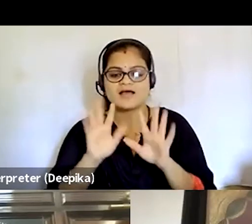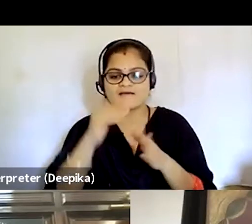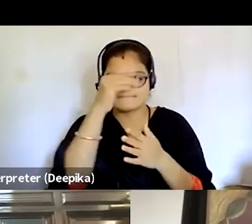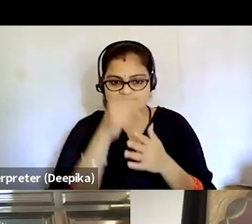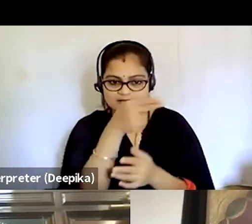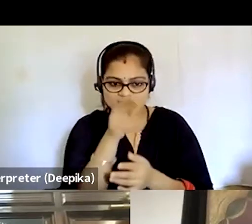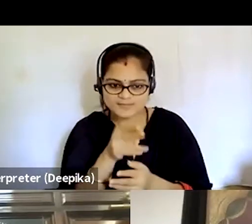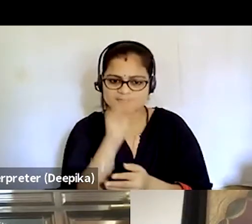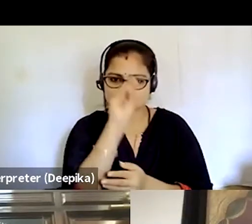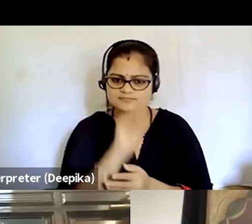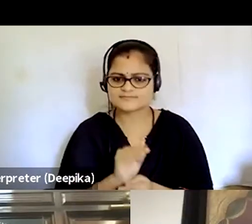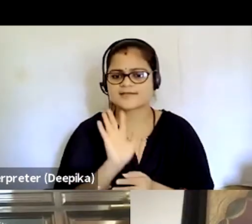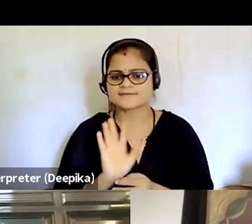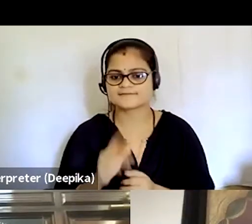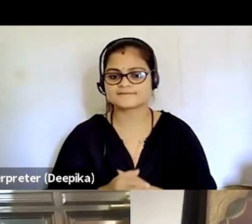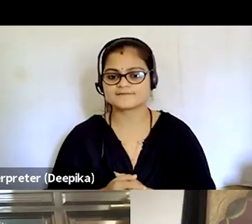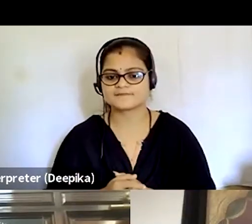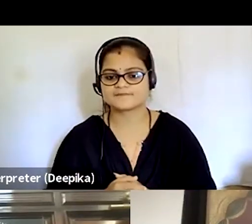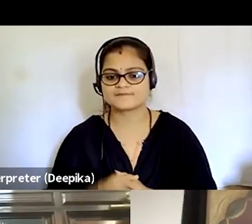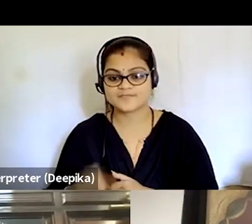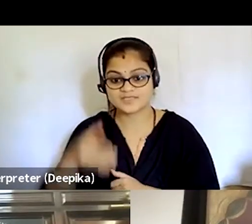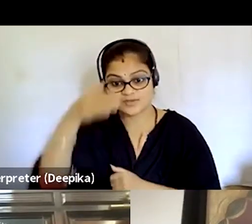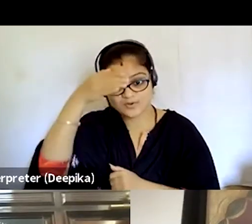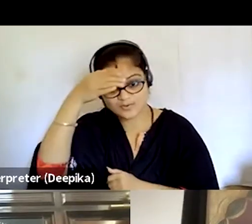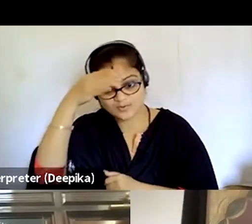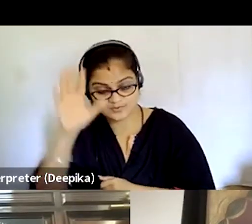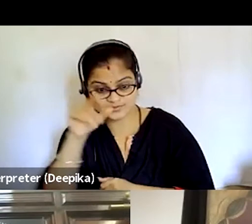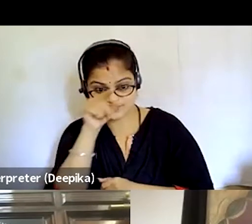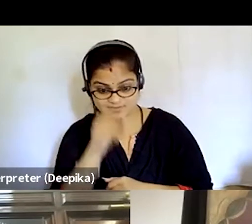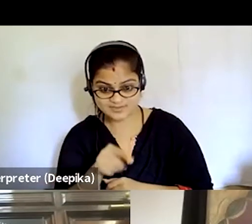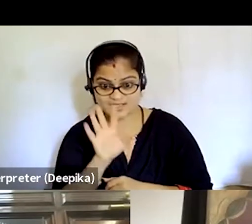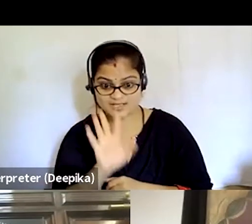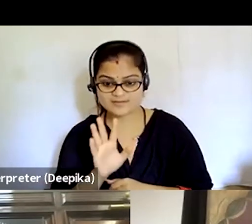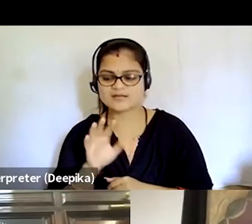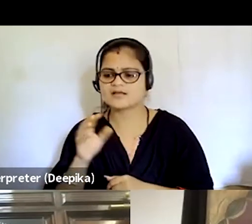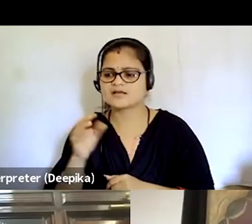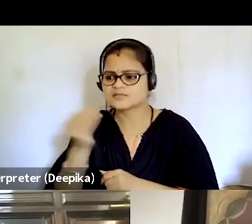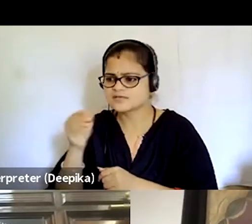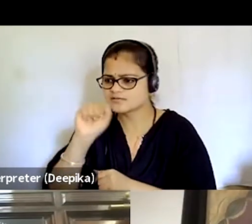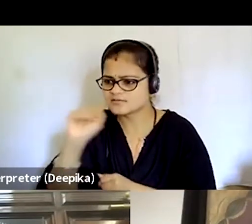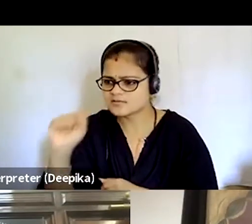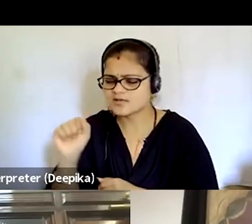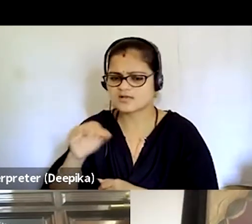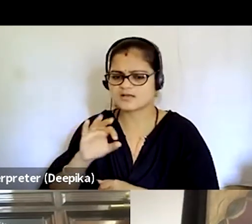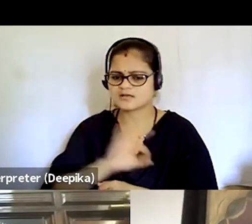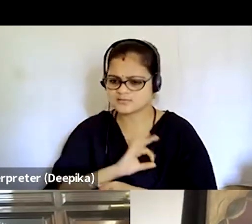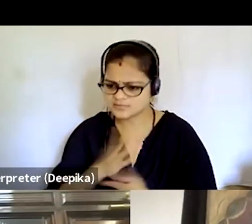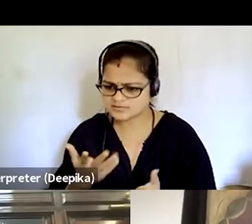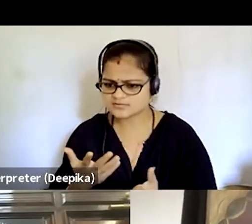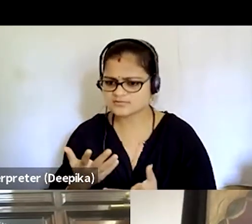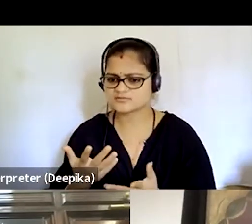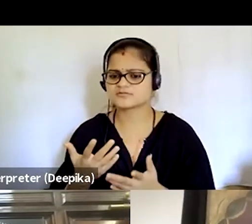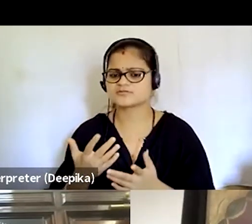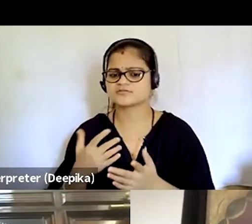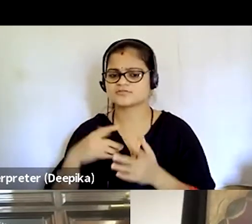and for every concert it brought in its own set of people. I mean, whether we did whether we did jazz or whether we